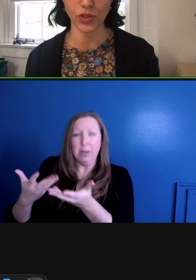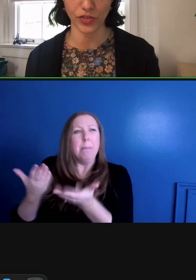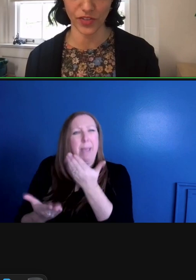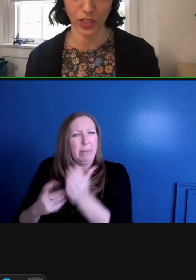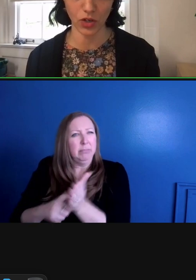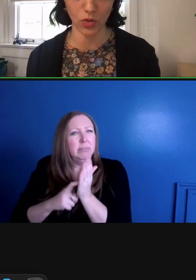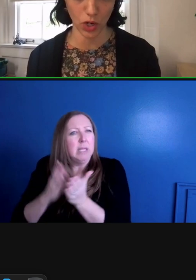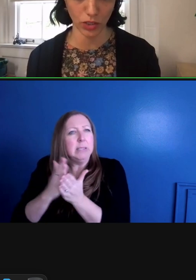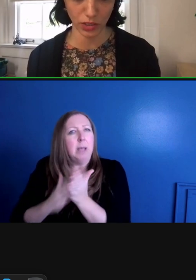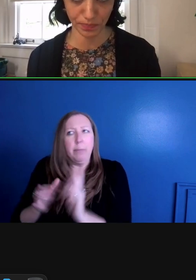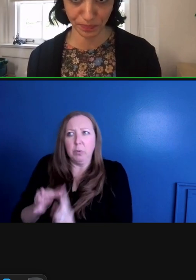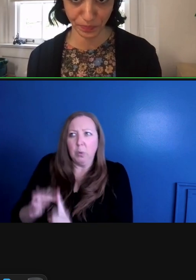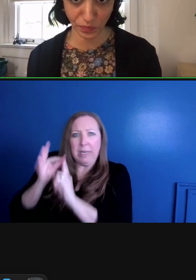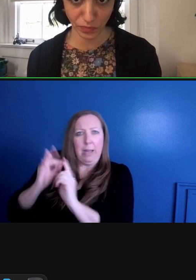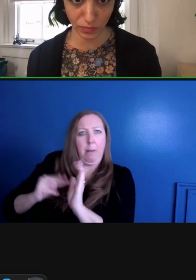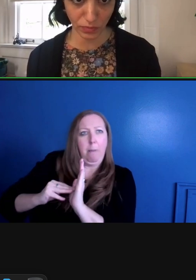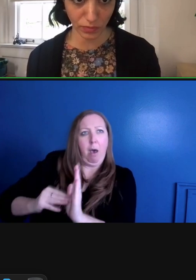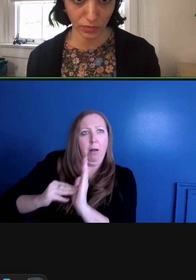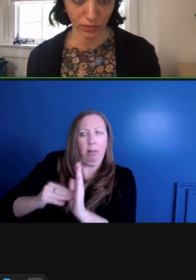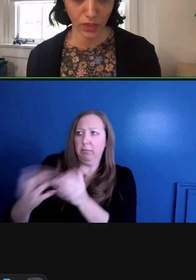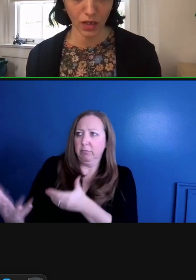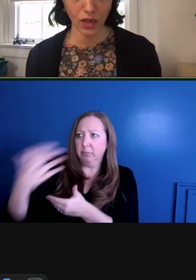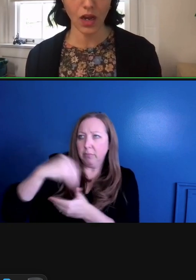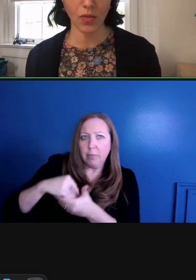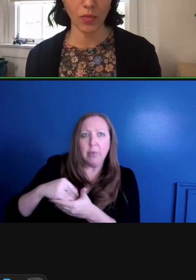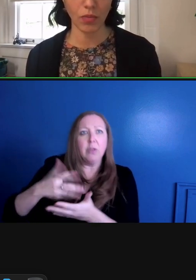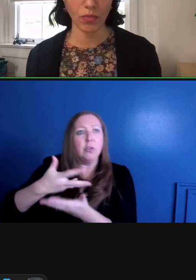the social or physical world.